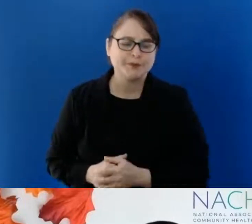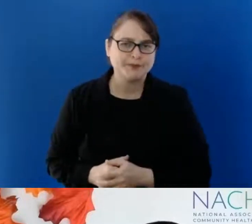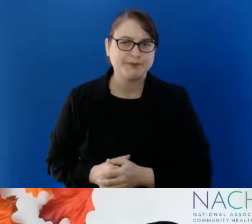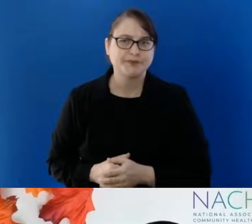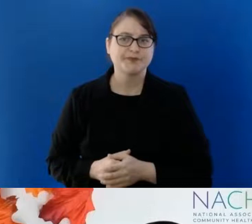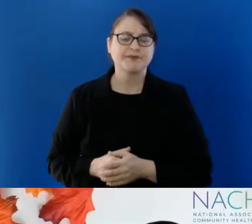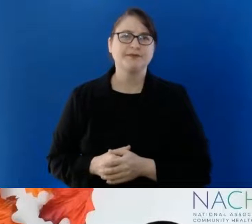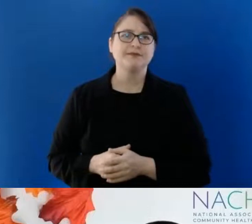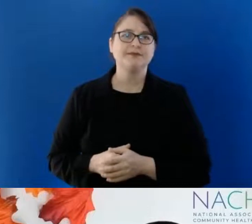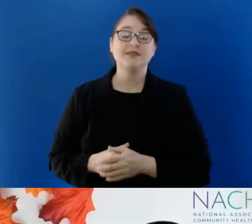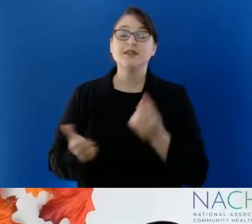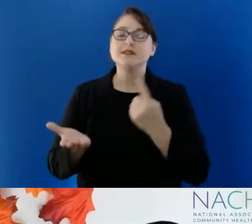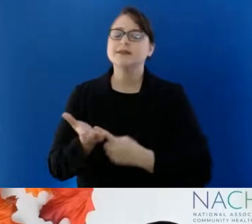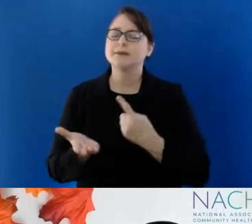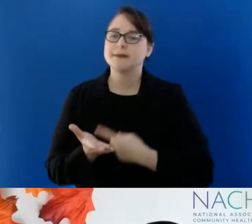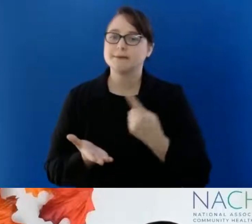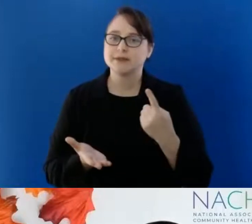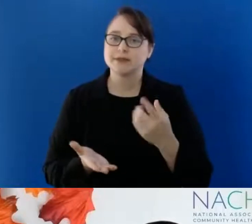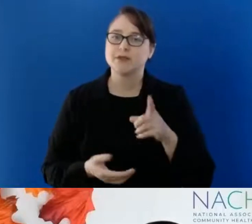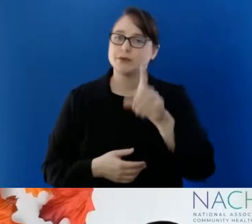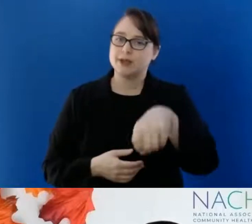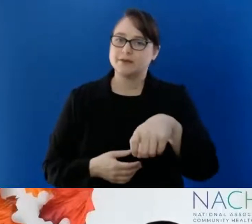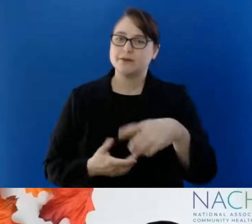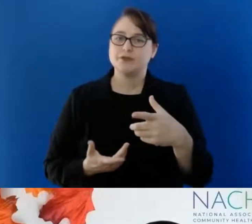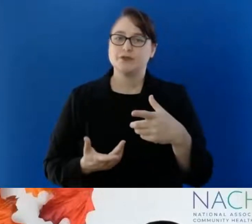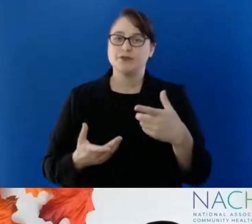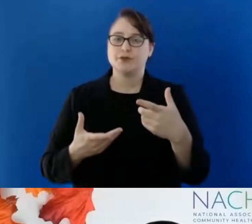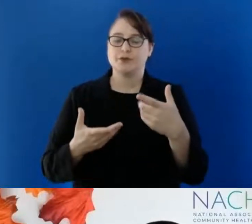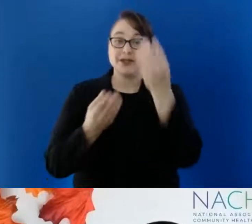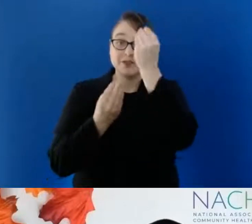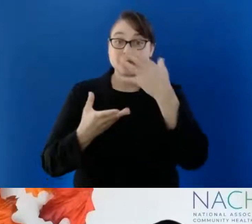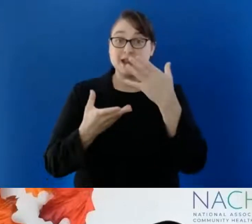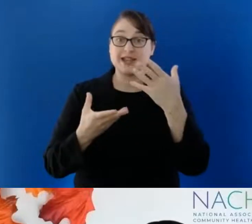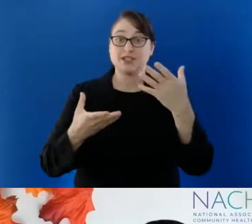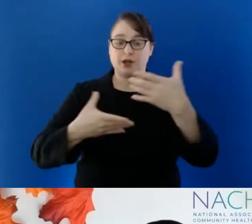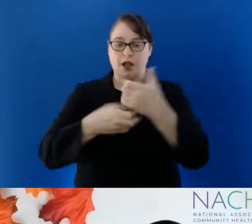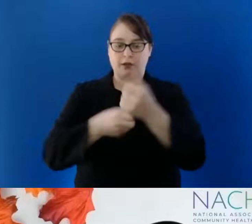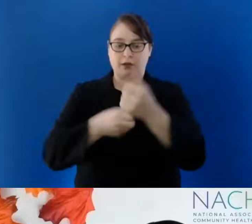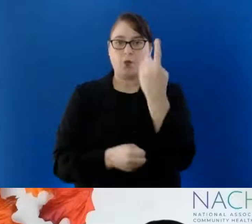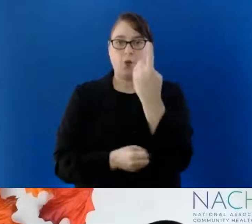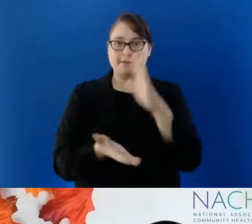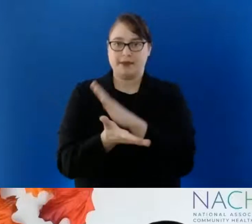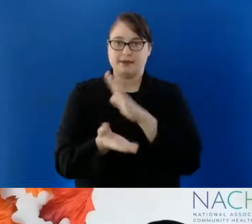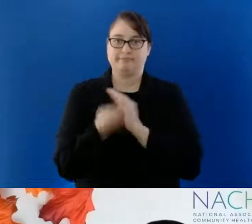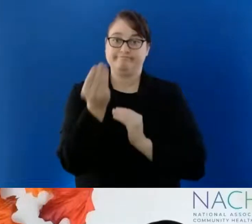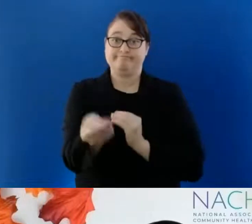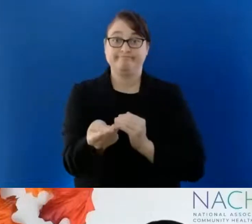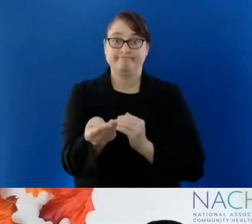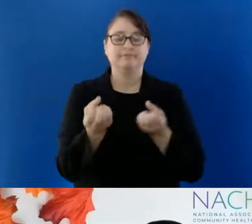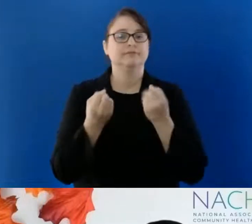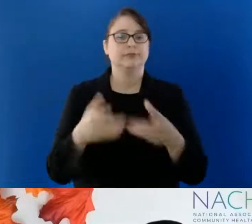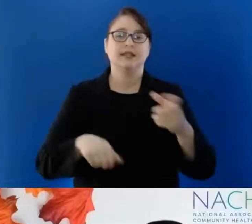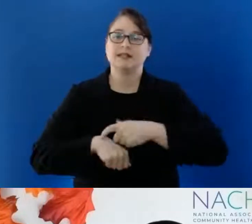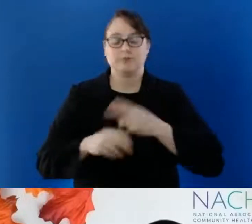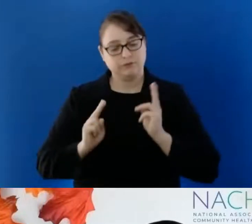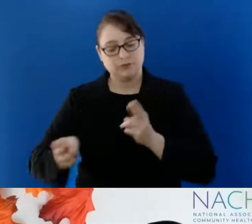And sometimes you have to condense the information into one sheet, because a lot of times people are in a hurry. They